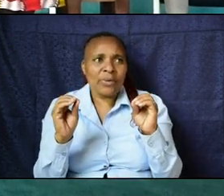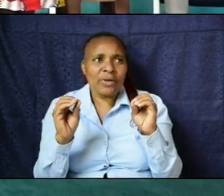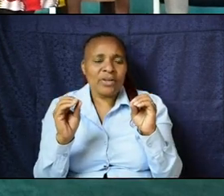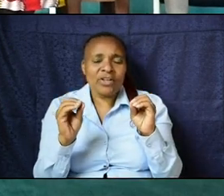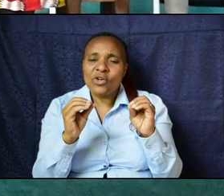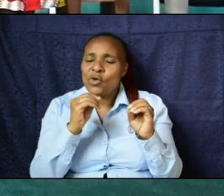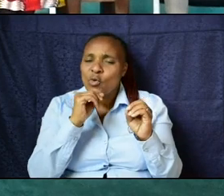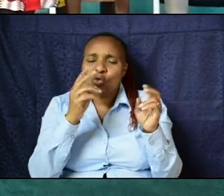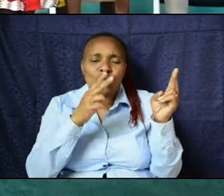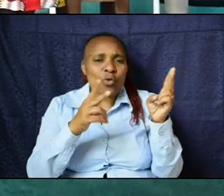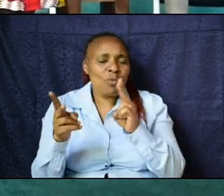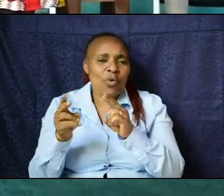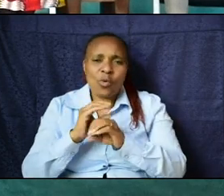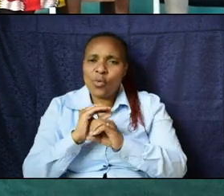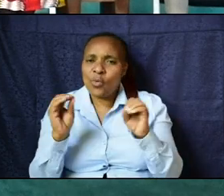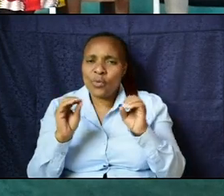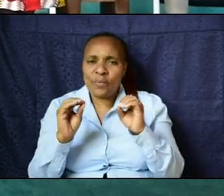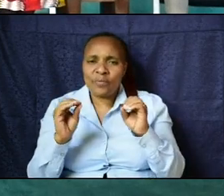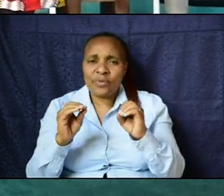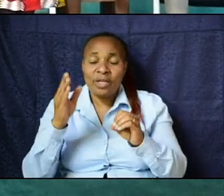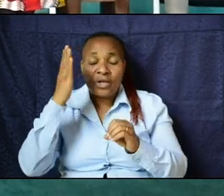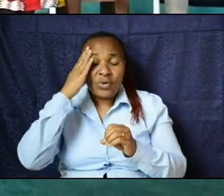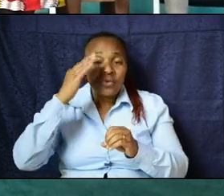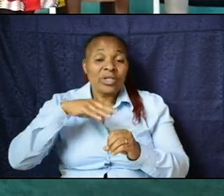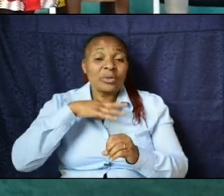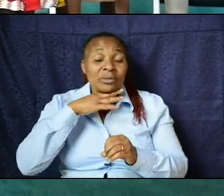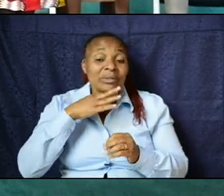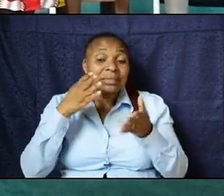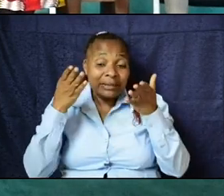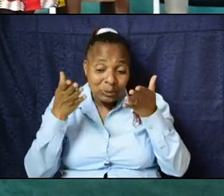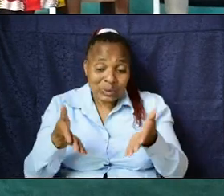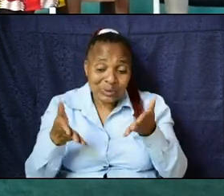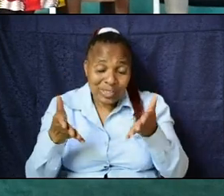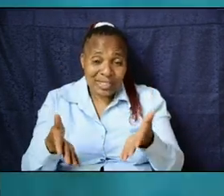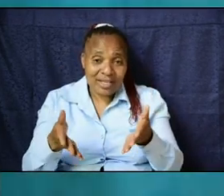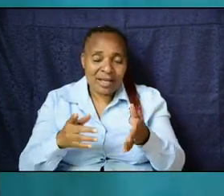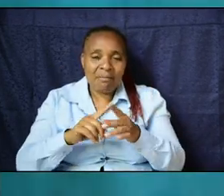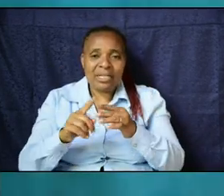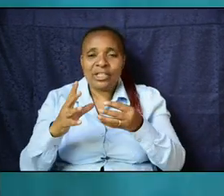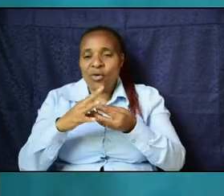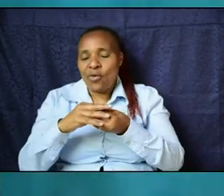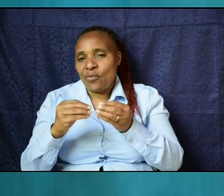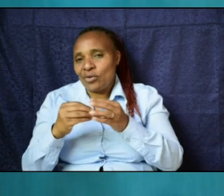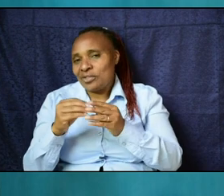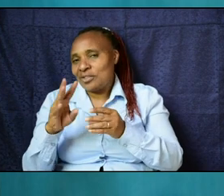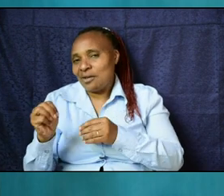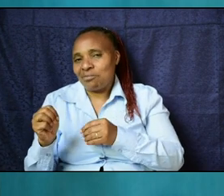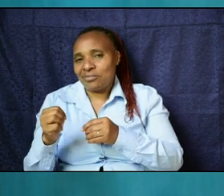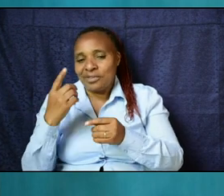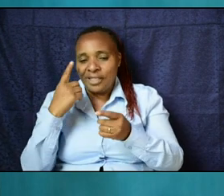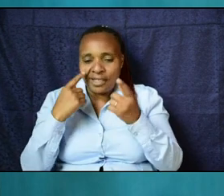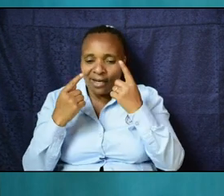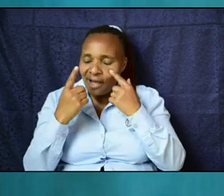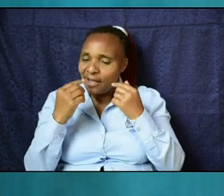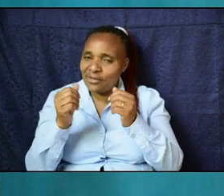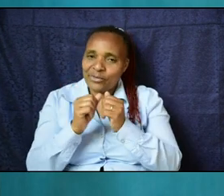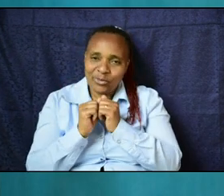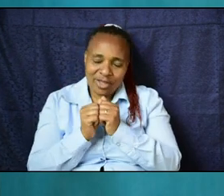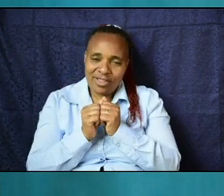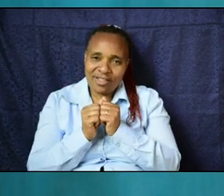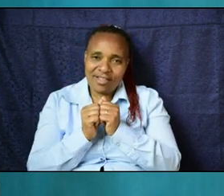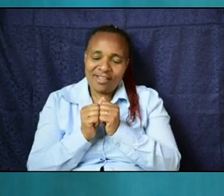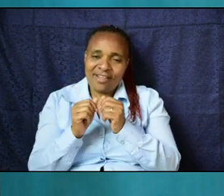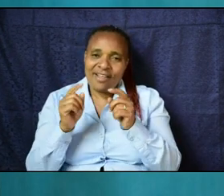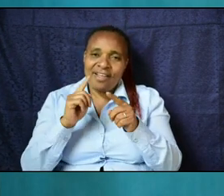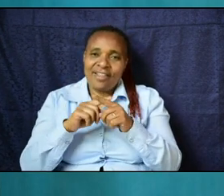It's not normal. They know they're going to die. So he comforts them. They weep together.